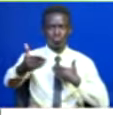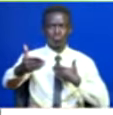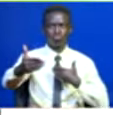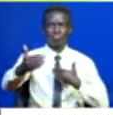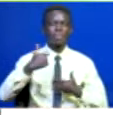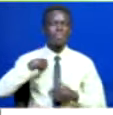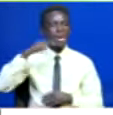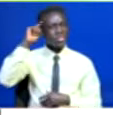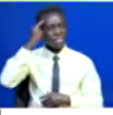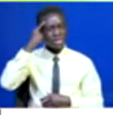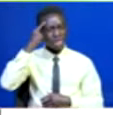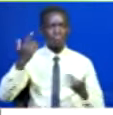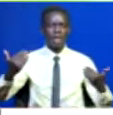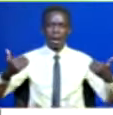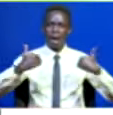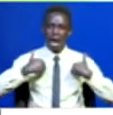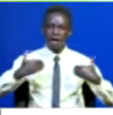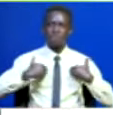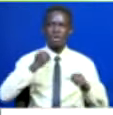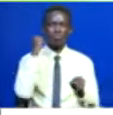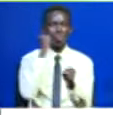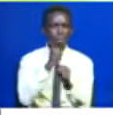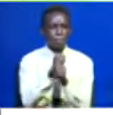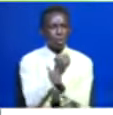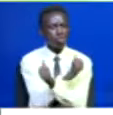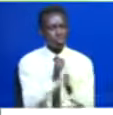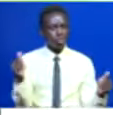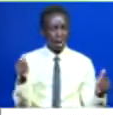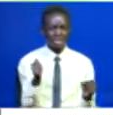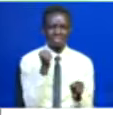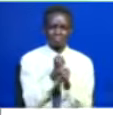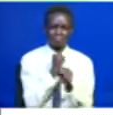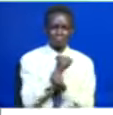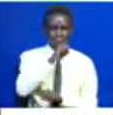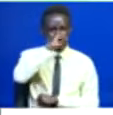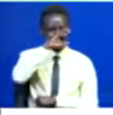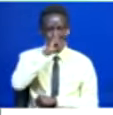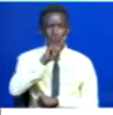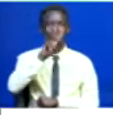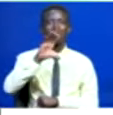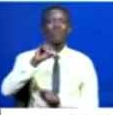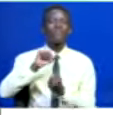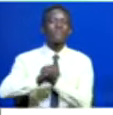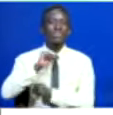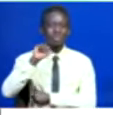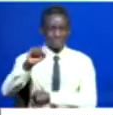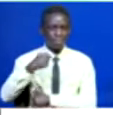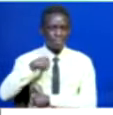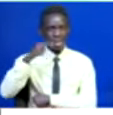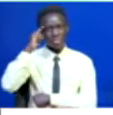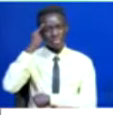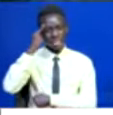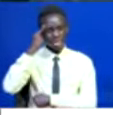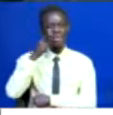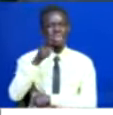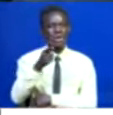having been operationalized in 2015, I think it's only fair that in